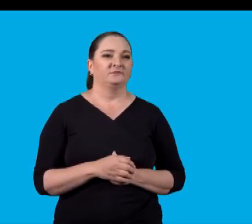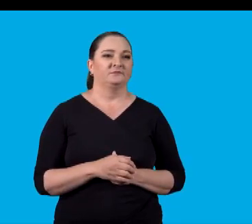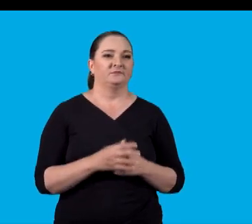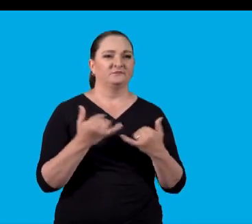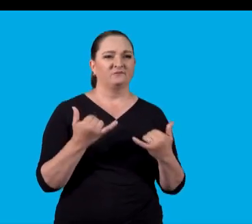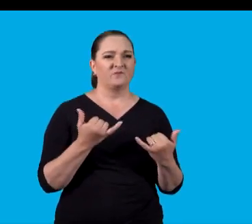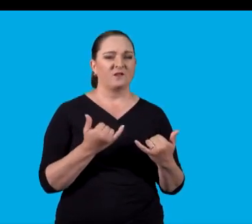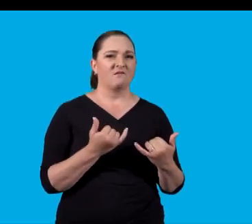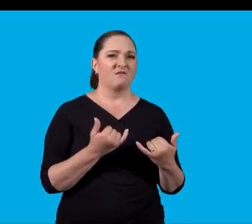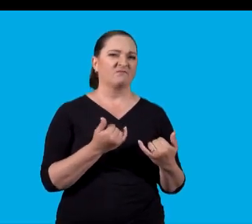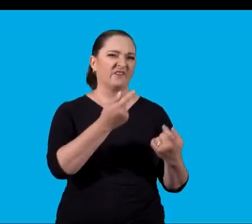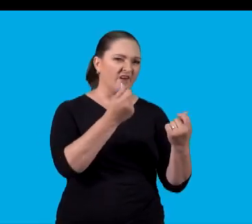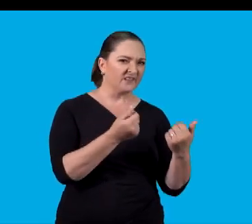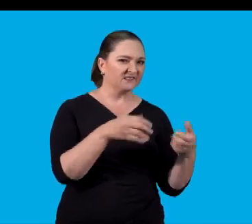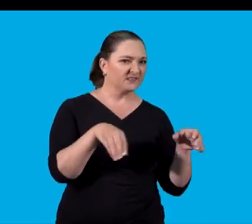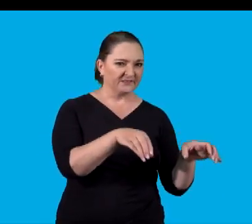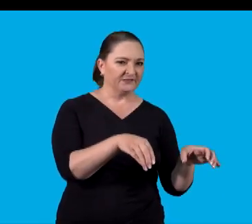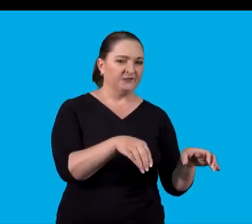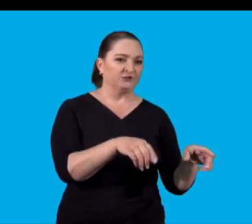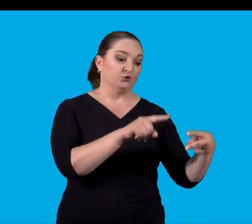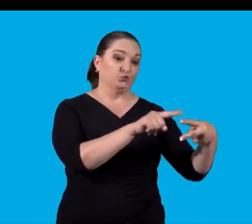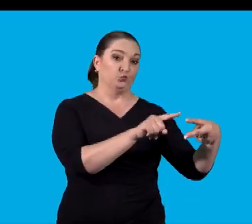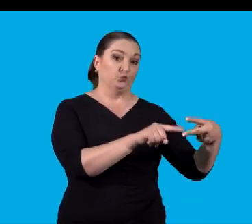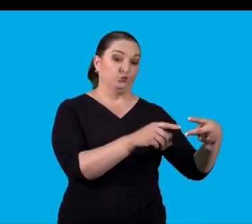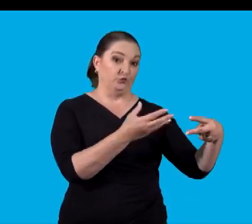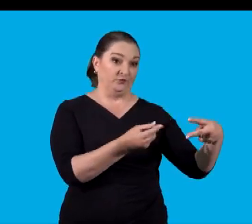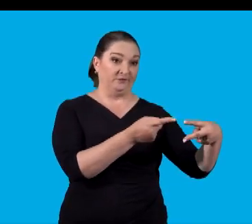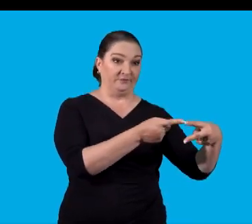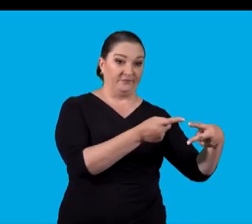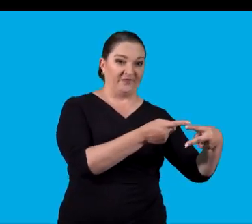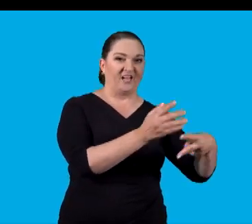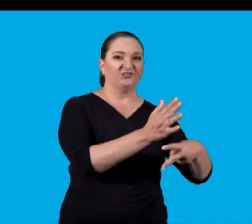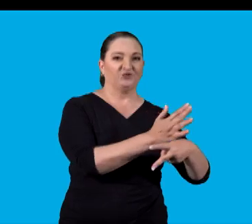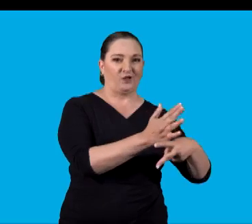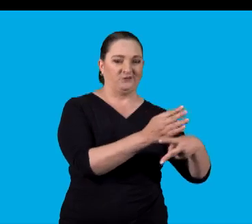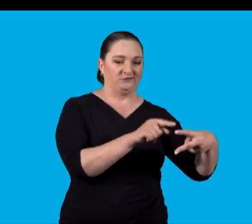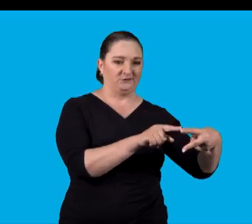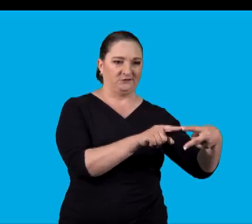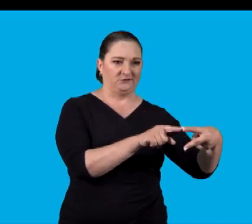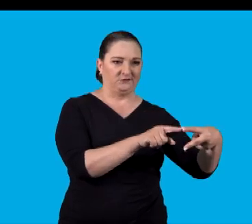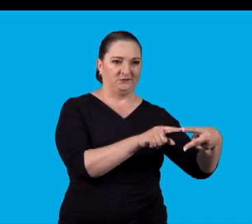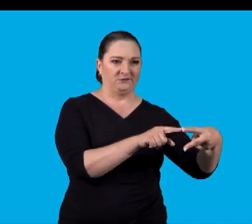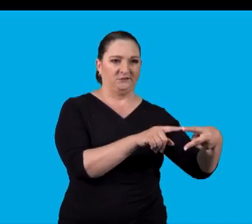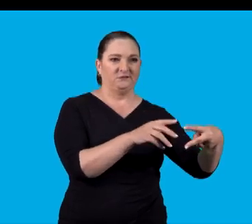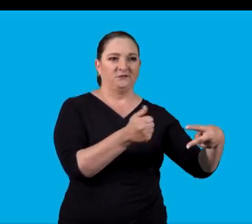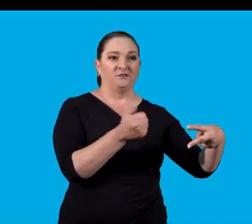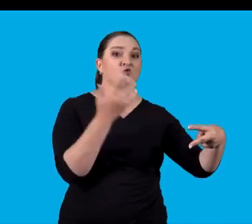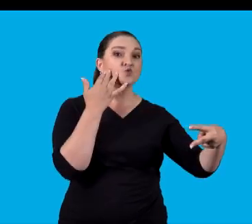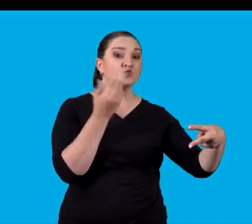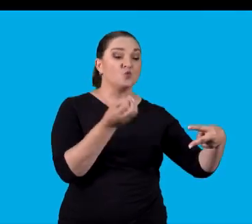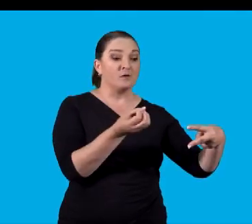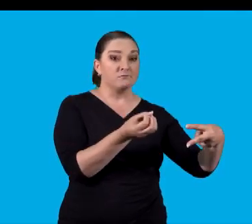understand that under our financing activities, we have two aspects. The first one